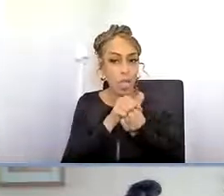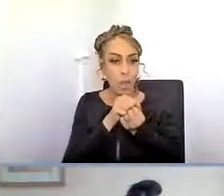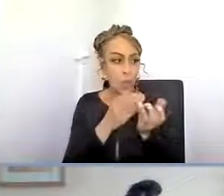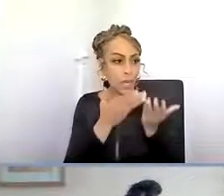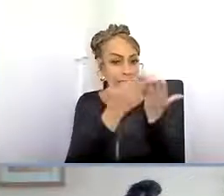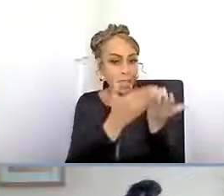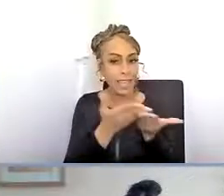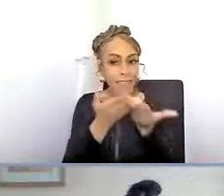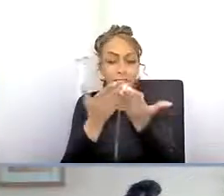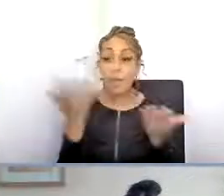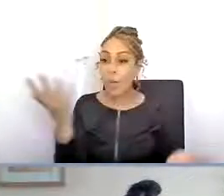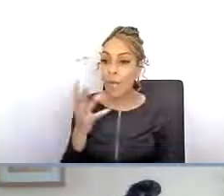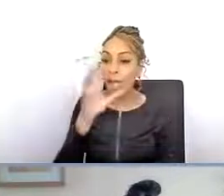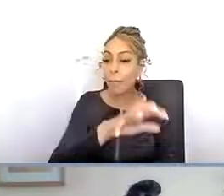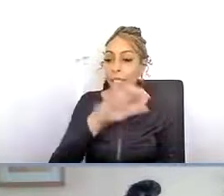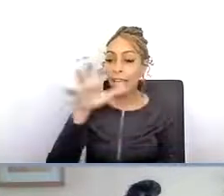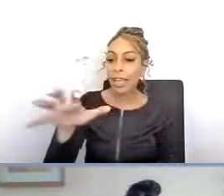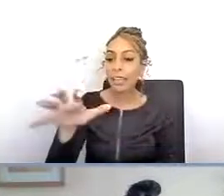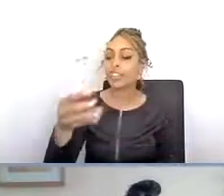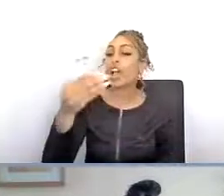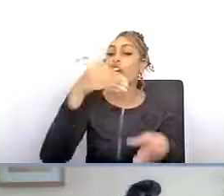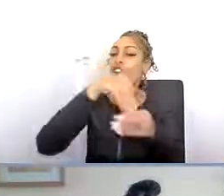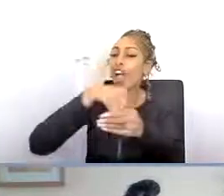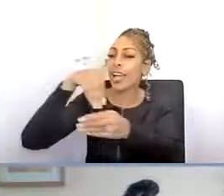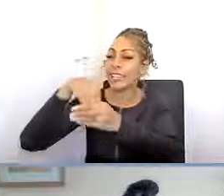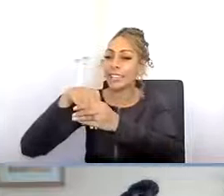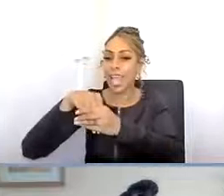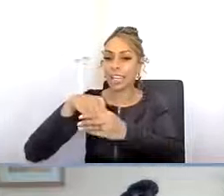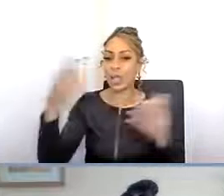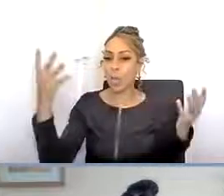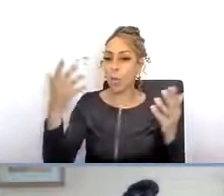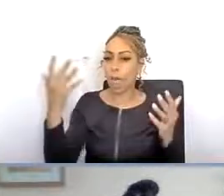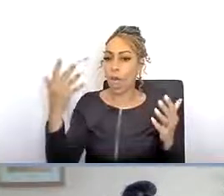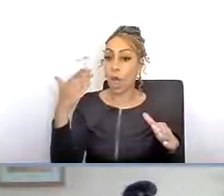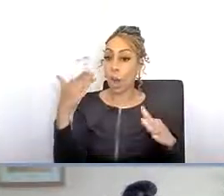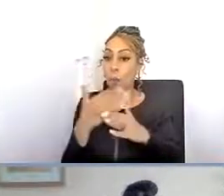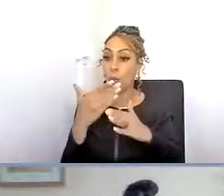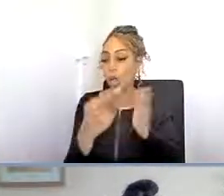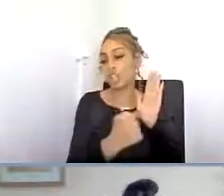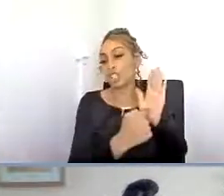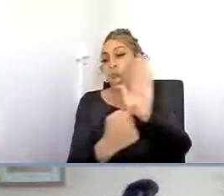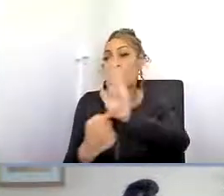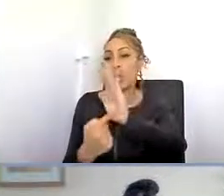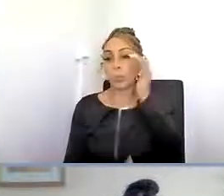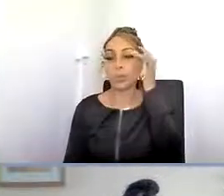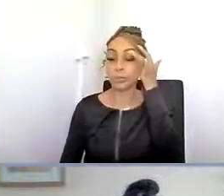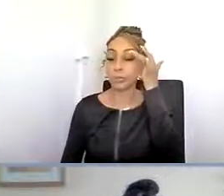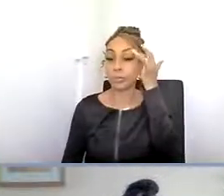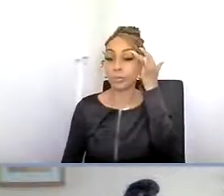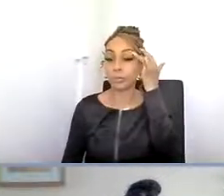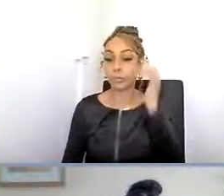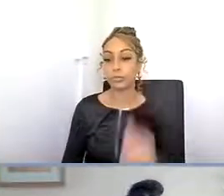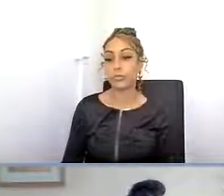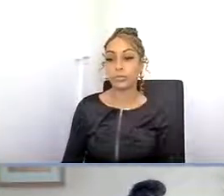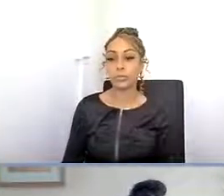and also to think about the context of where the work is shown. I mean, for